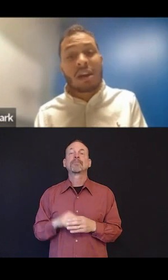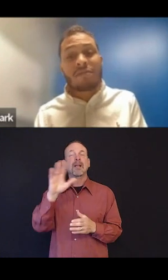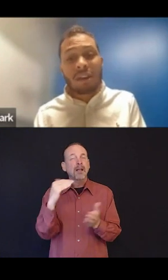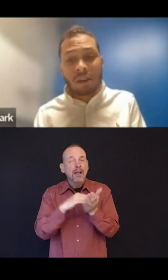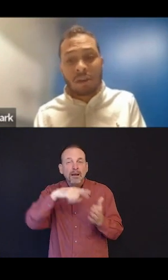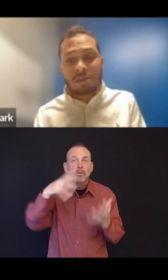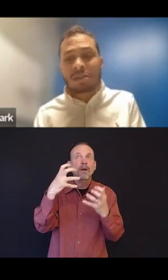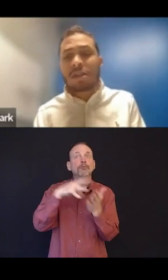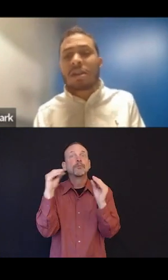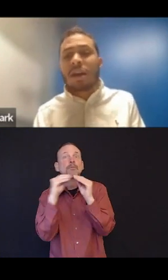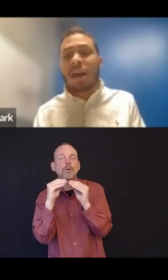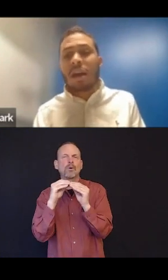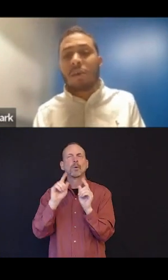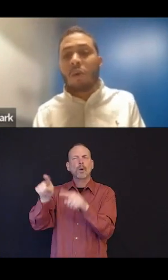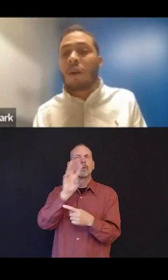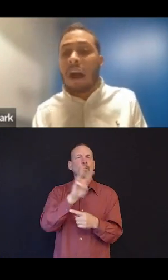and check out our videos,